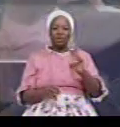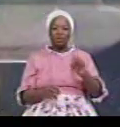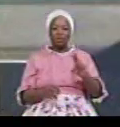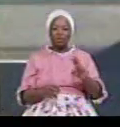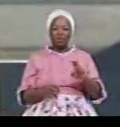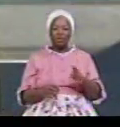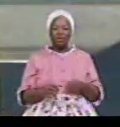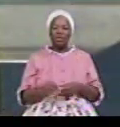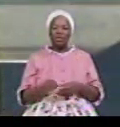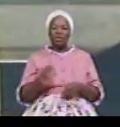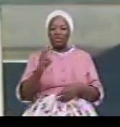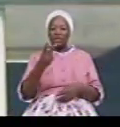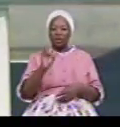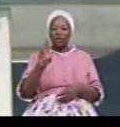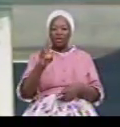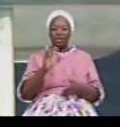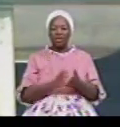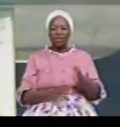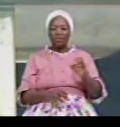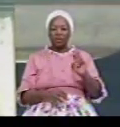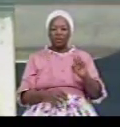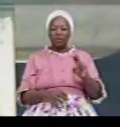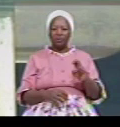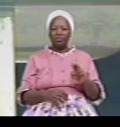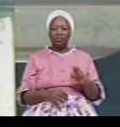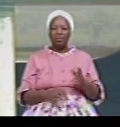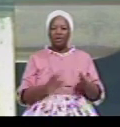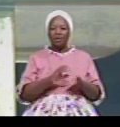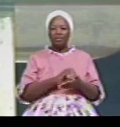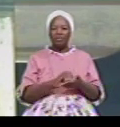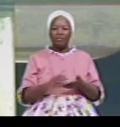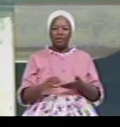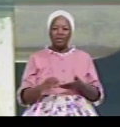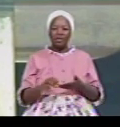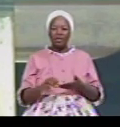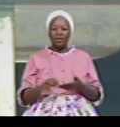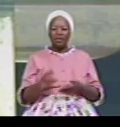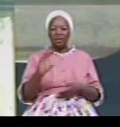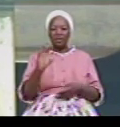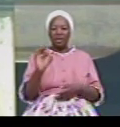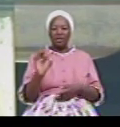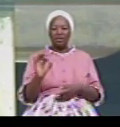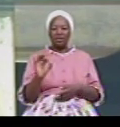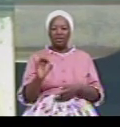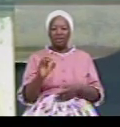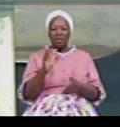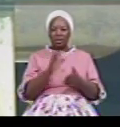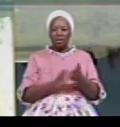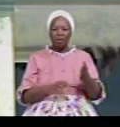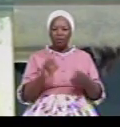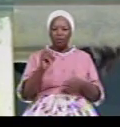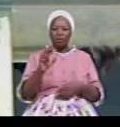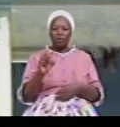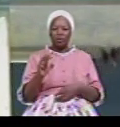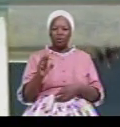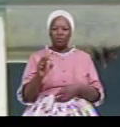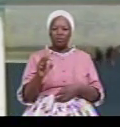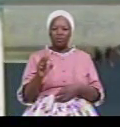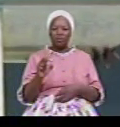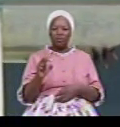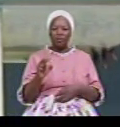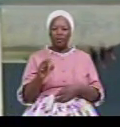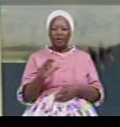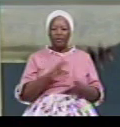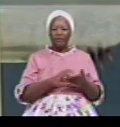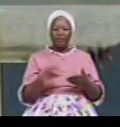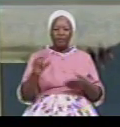2 Corinthians. I'm reading from verse 9. Chapter 12, verse